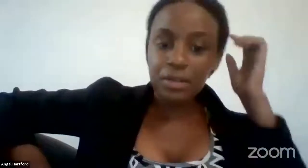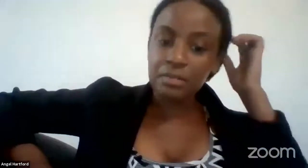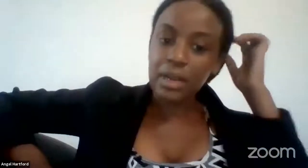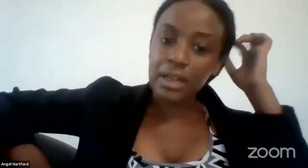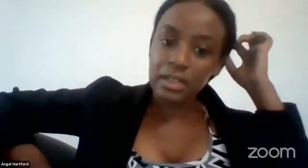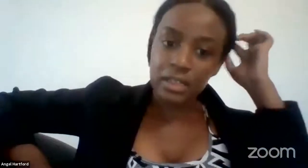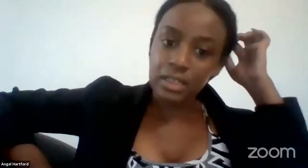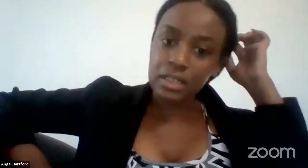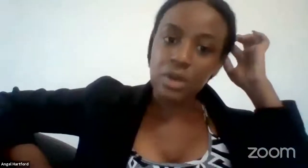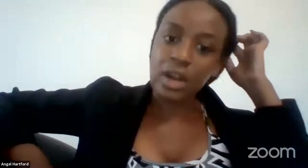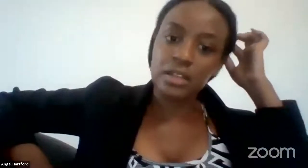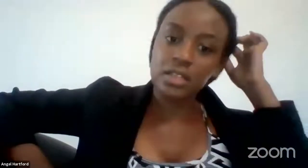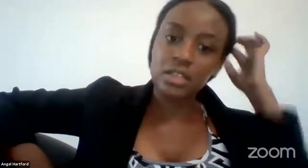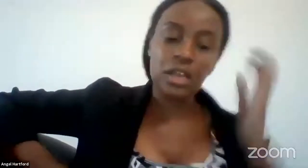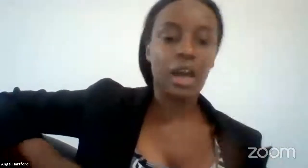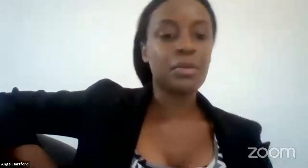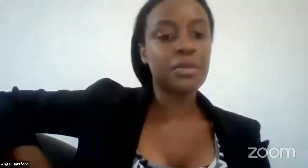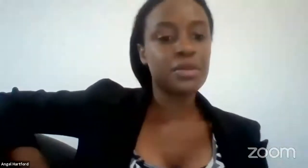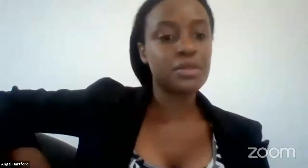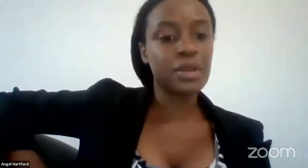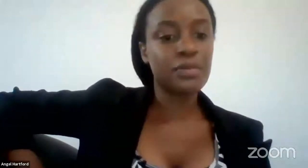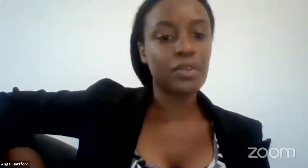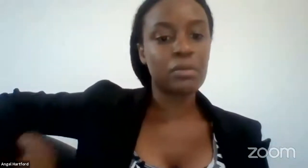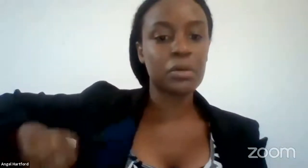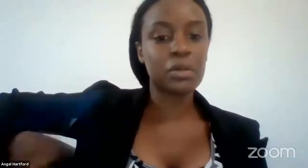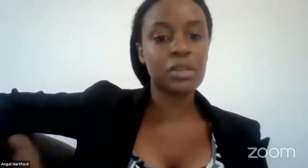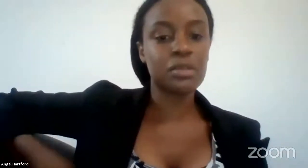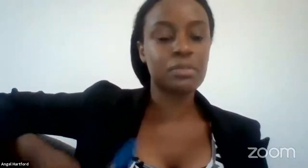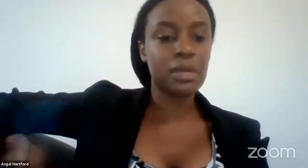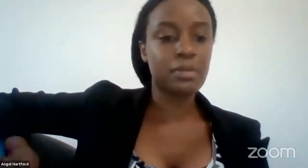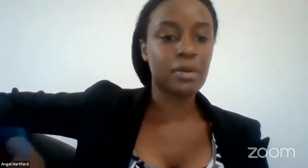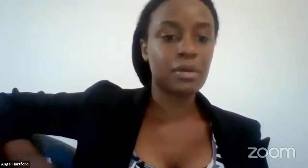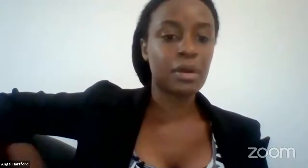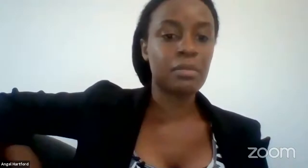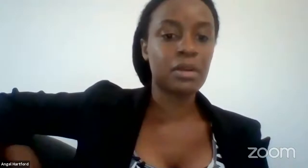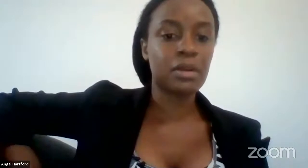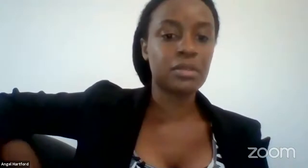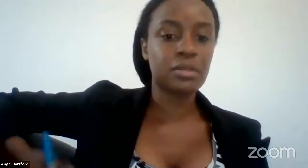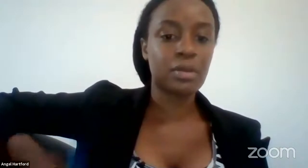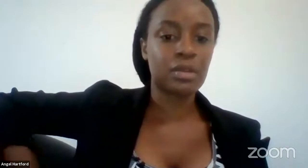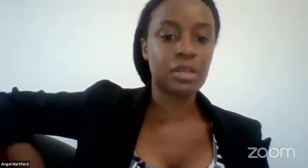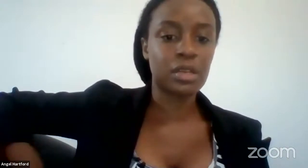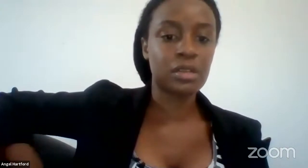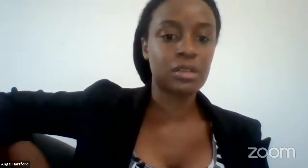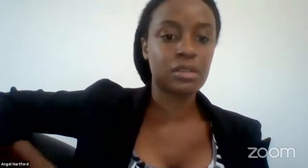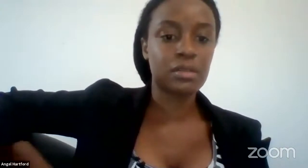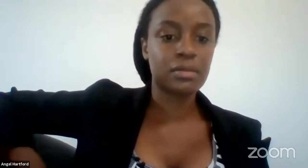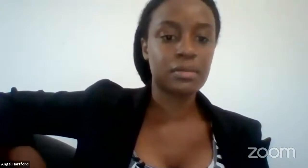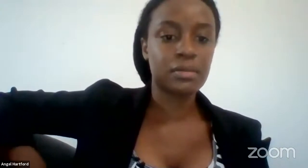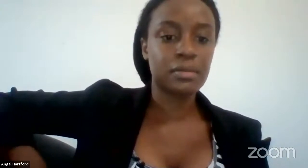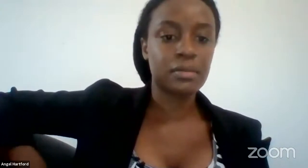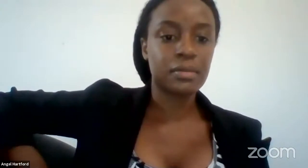2021. And how is your marketing strategy? How would you inform all these people about your project?